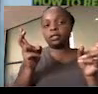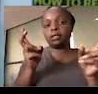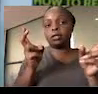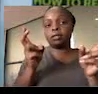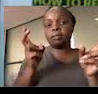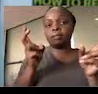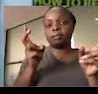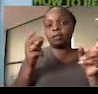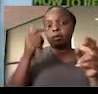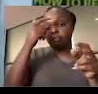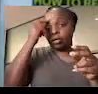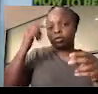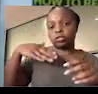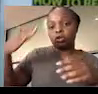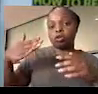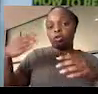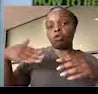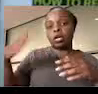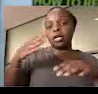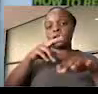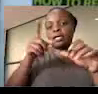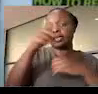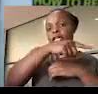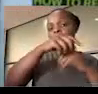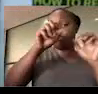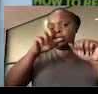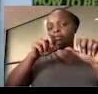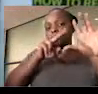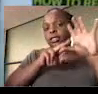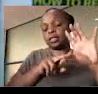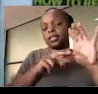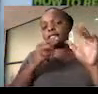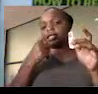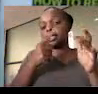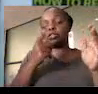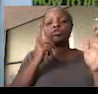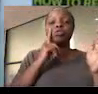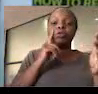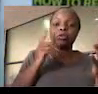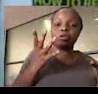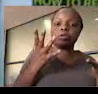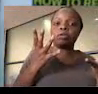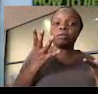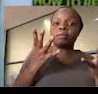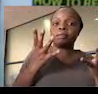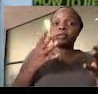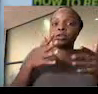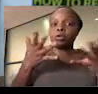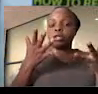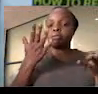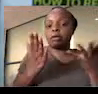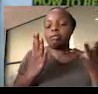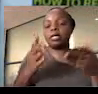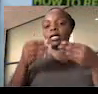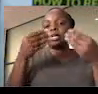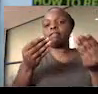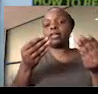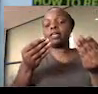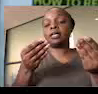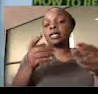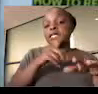time unasikia mwili imekwama, watu wanataka pesa mochari, hakuna transport, ni arambe kila siku. But